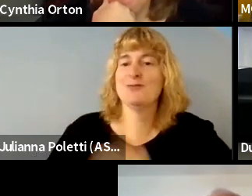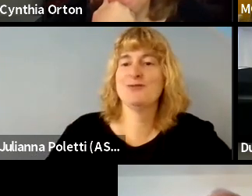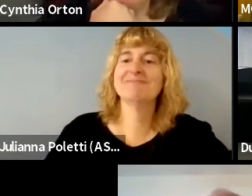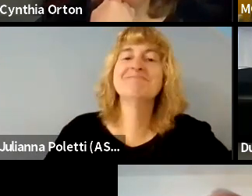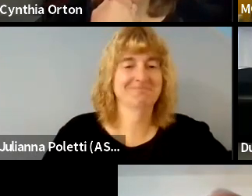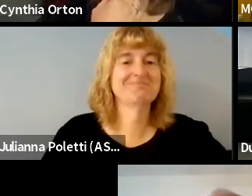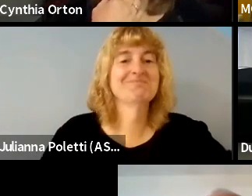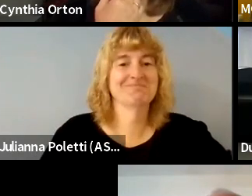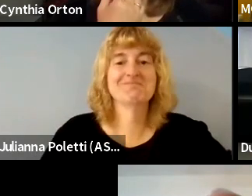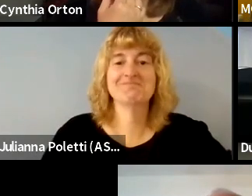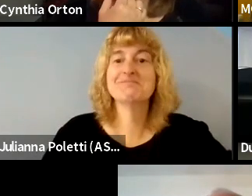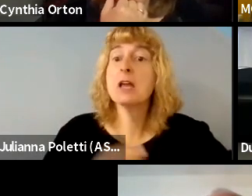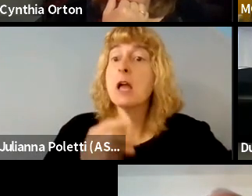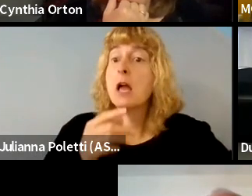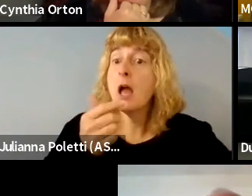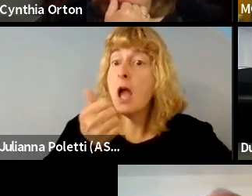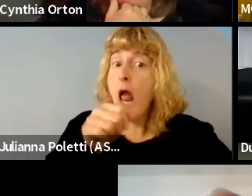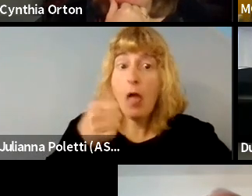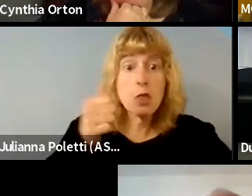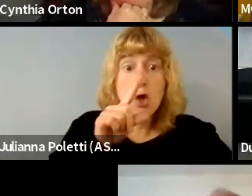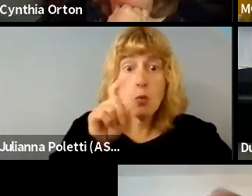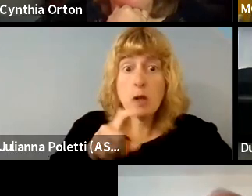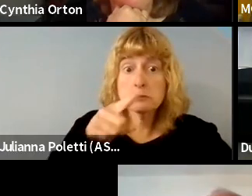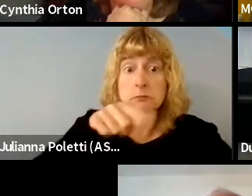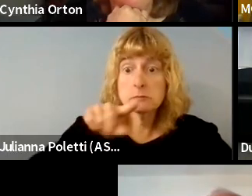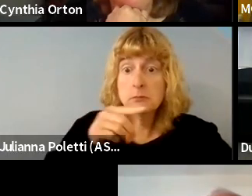MC. Unless there are any other questions,